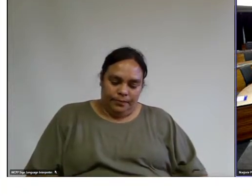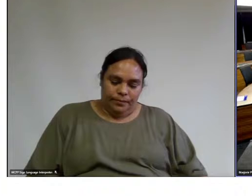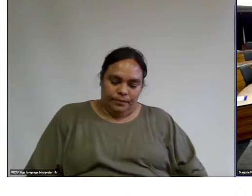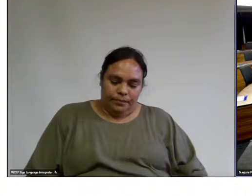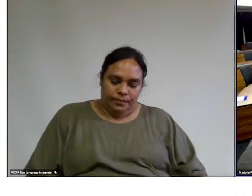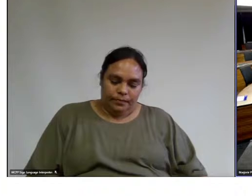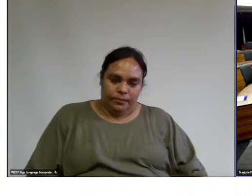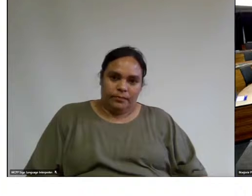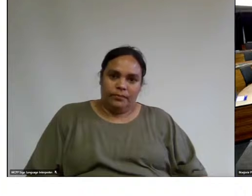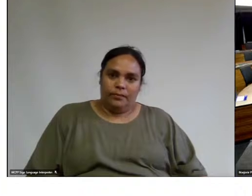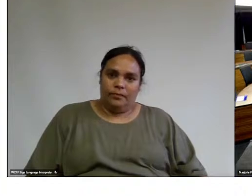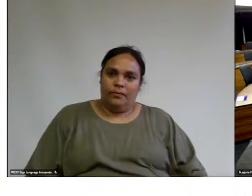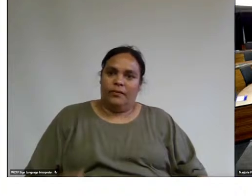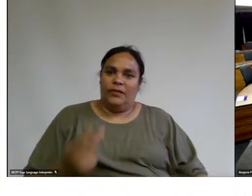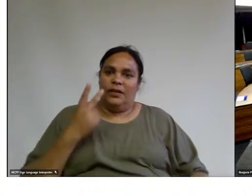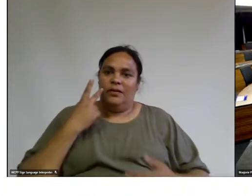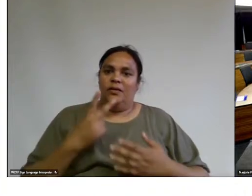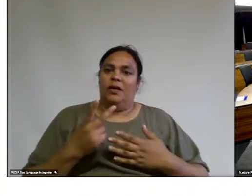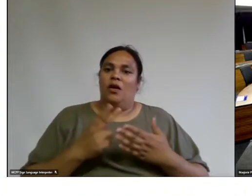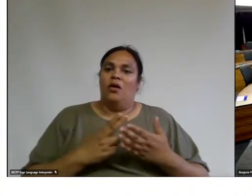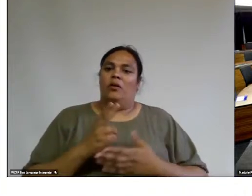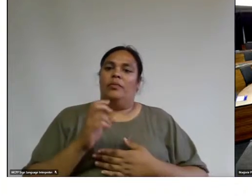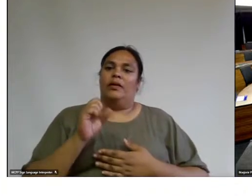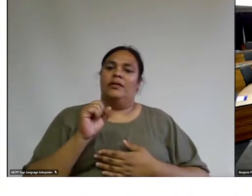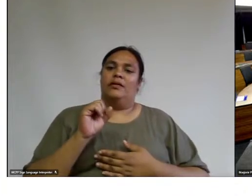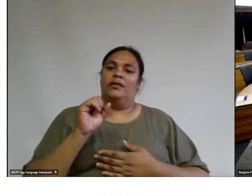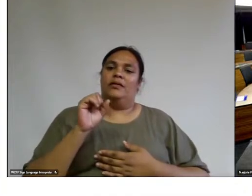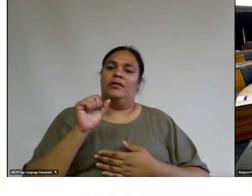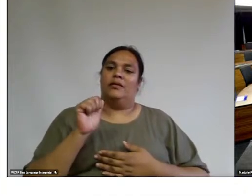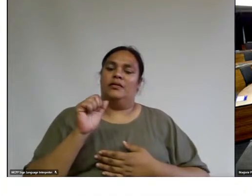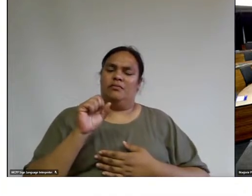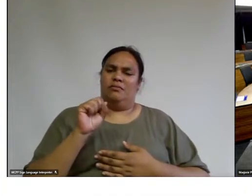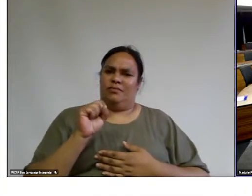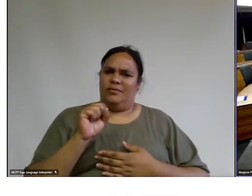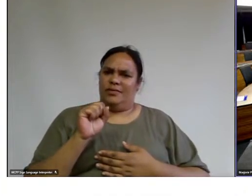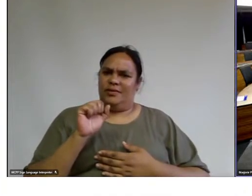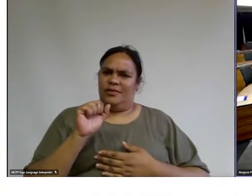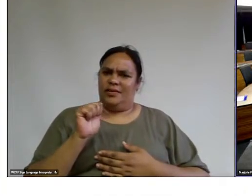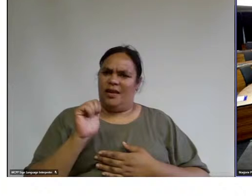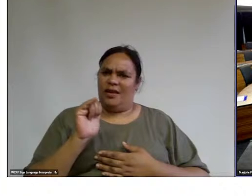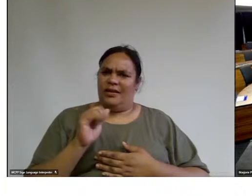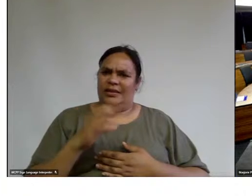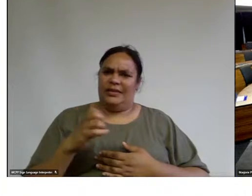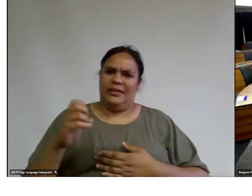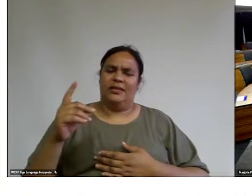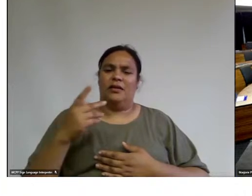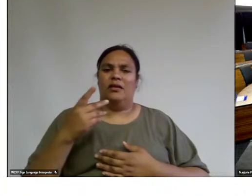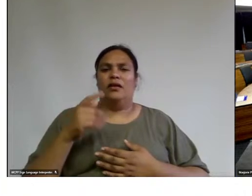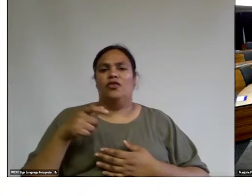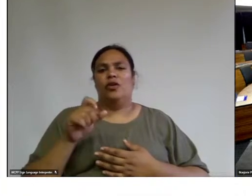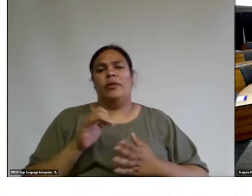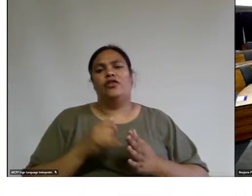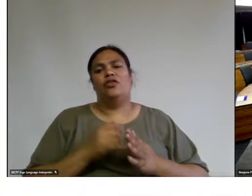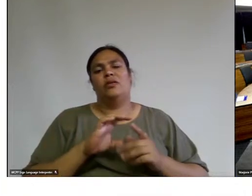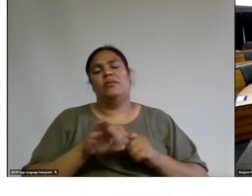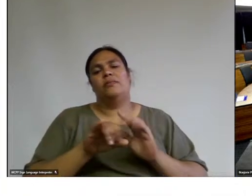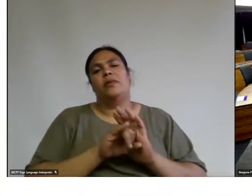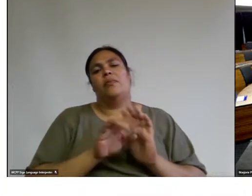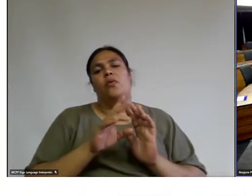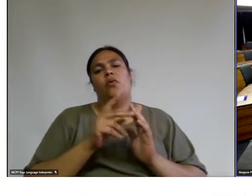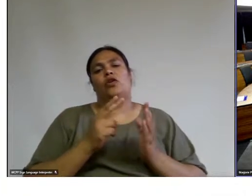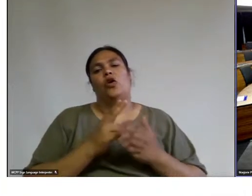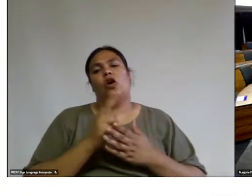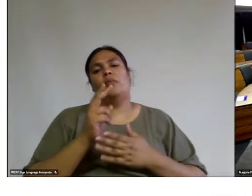Thank you. I see Honorable Said hand is up. Chair, thank you very much. Chair, just to pick up on what the